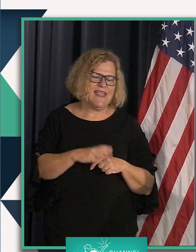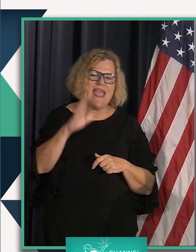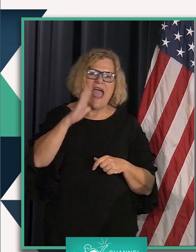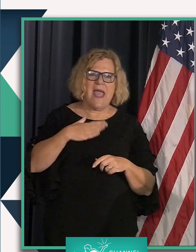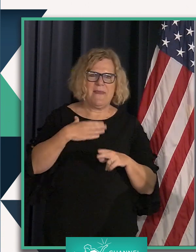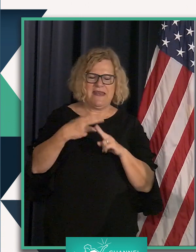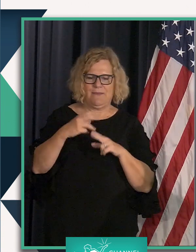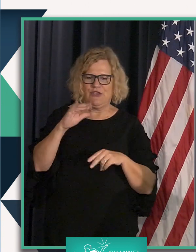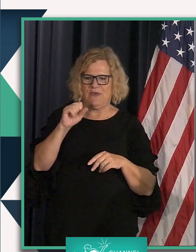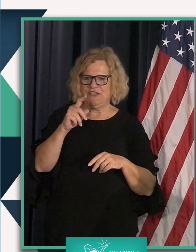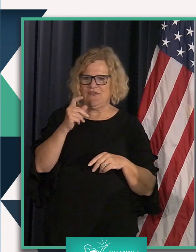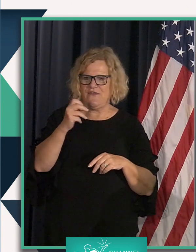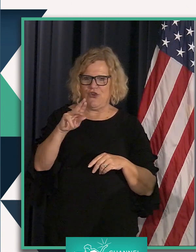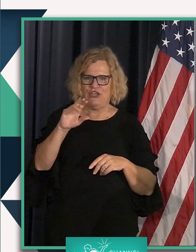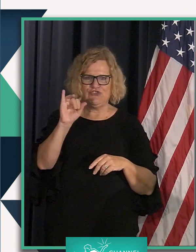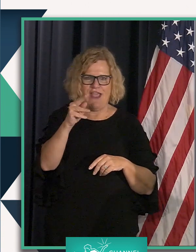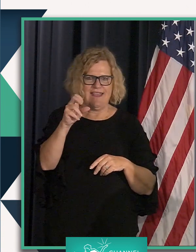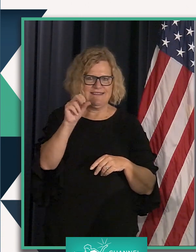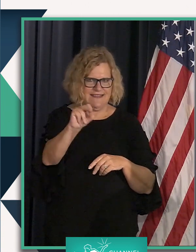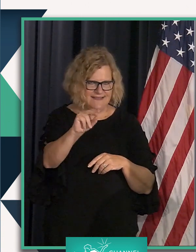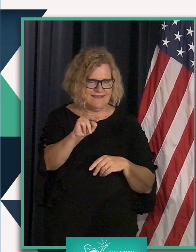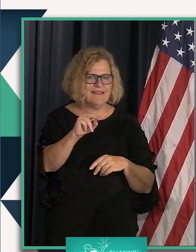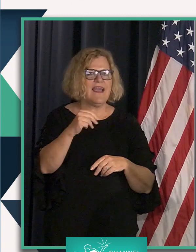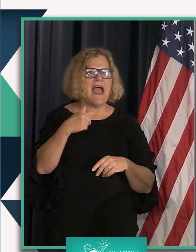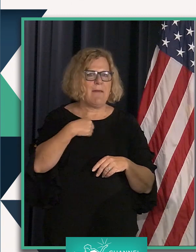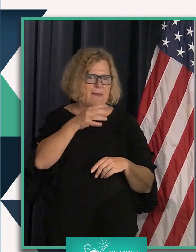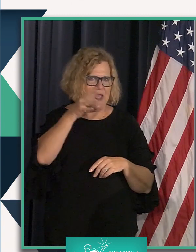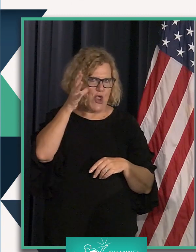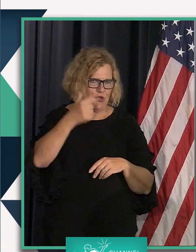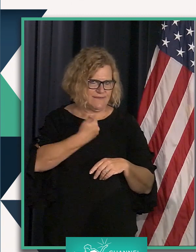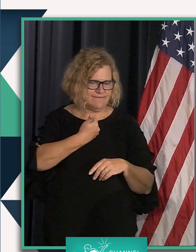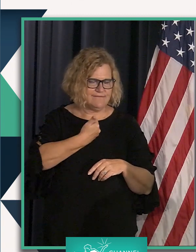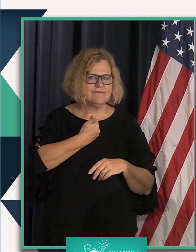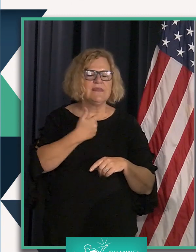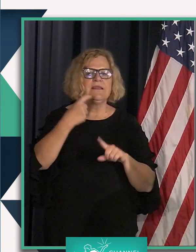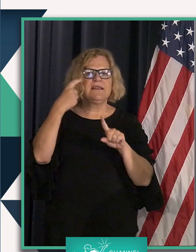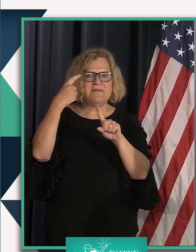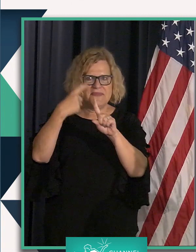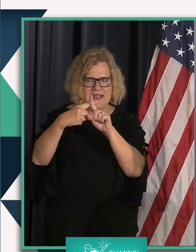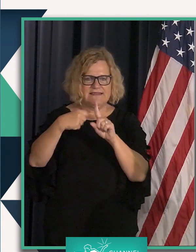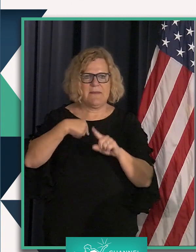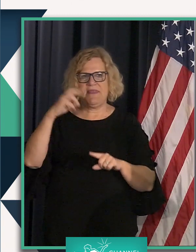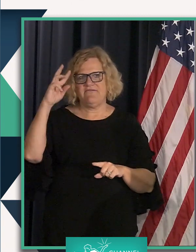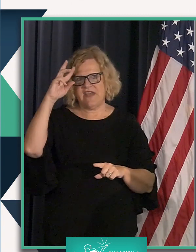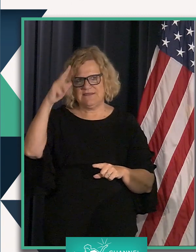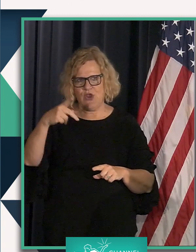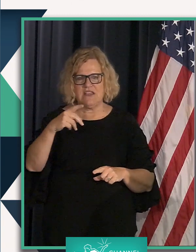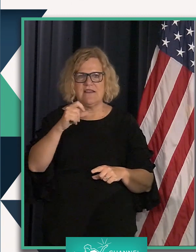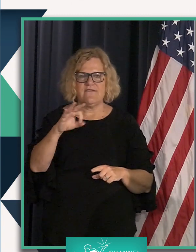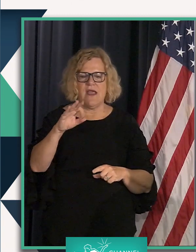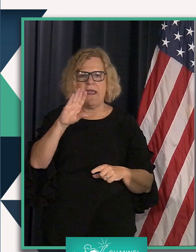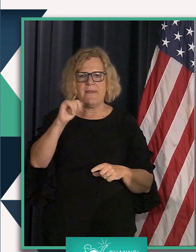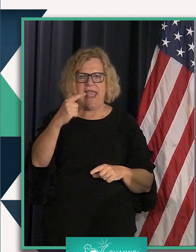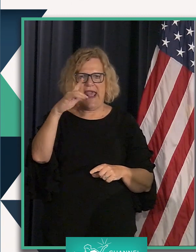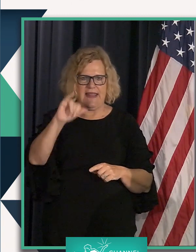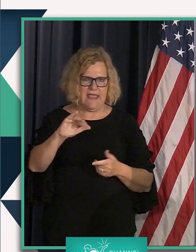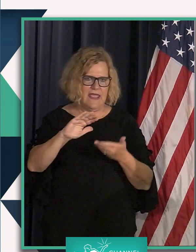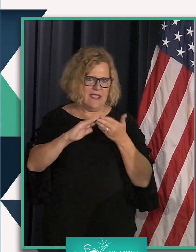Hi, my name is Christopher Johnson. I am a parent, and also I am the Vice President of the Bagley Community